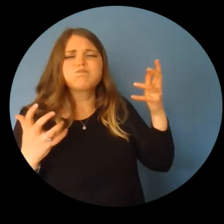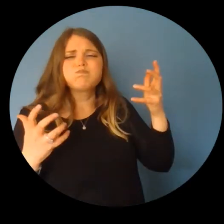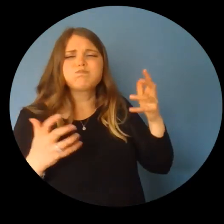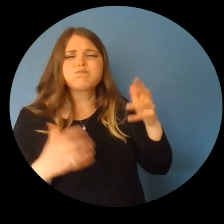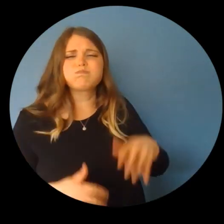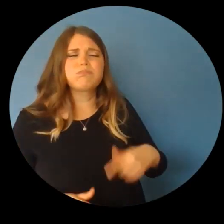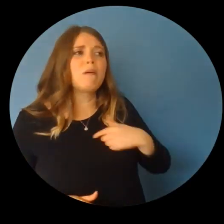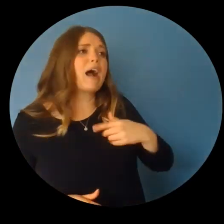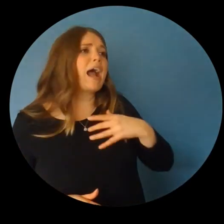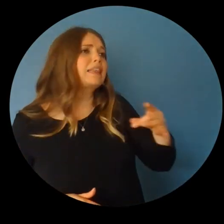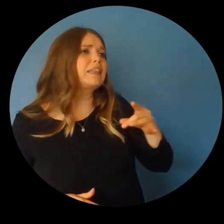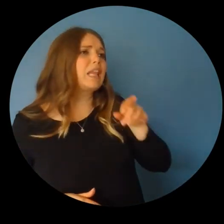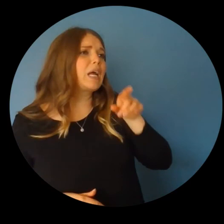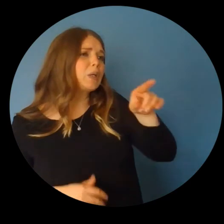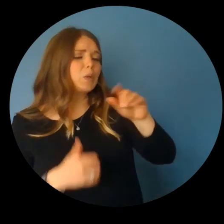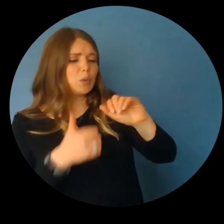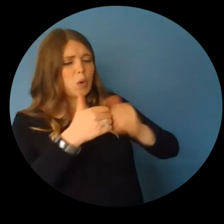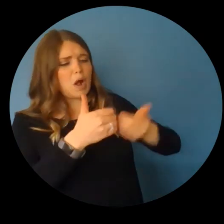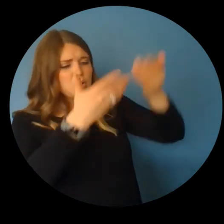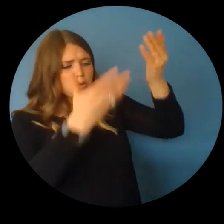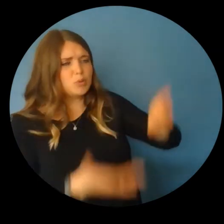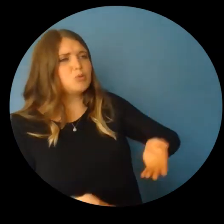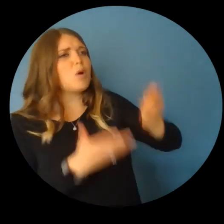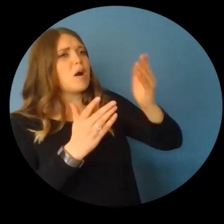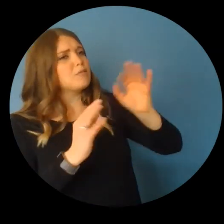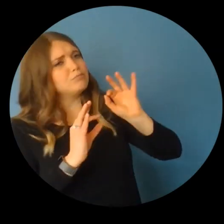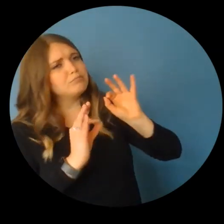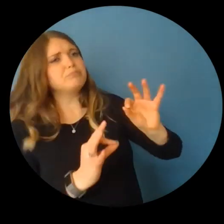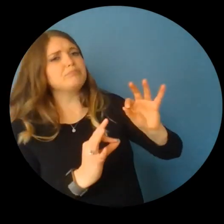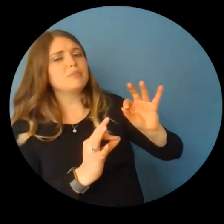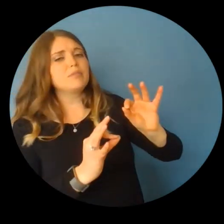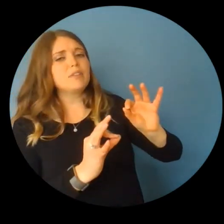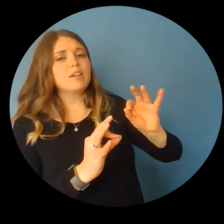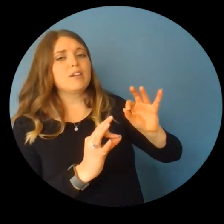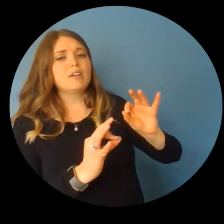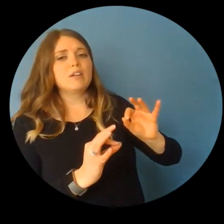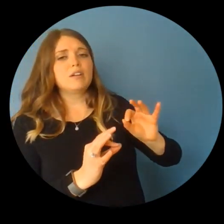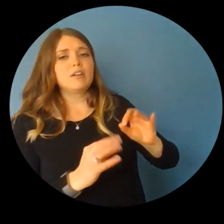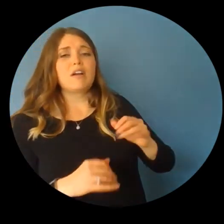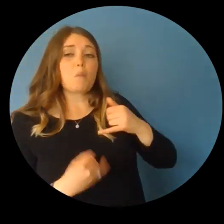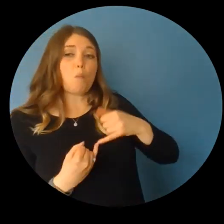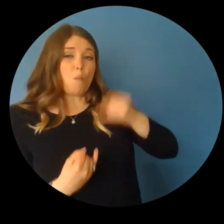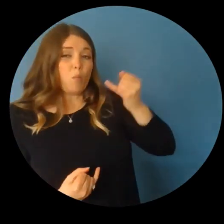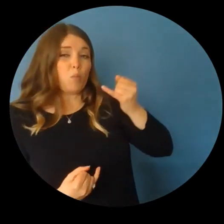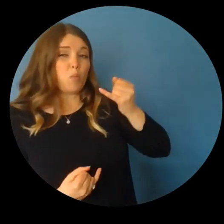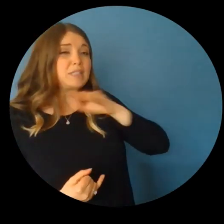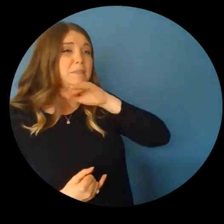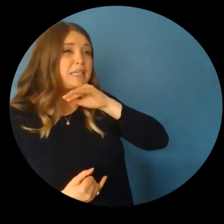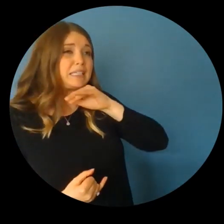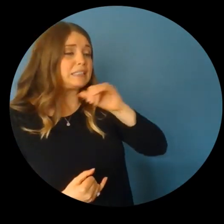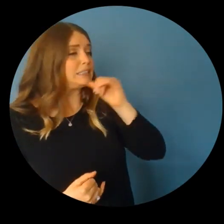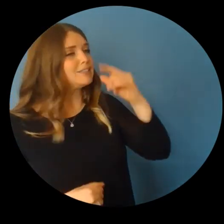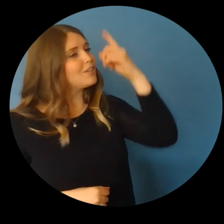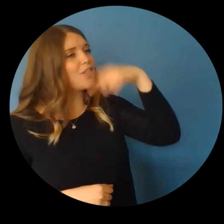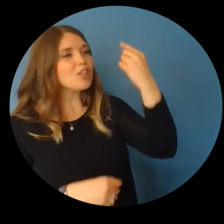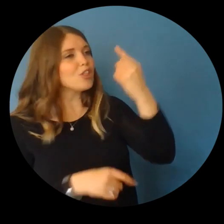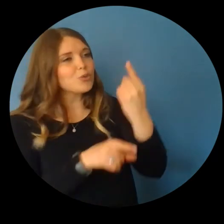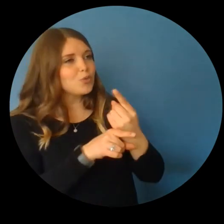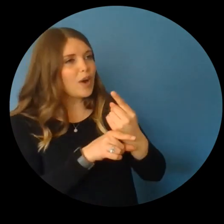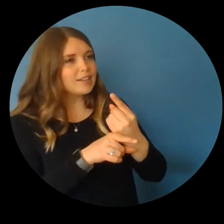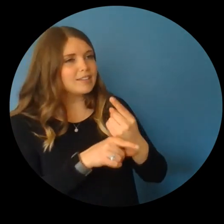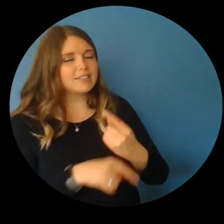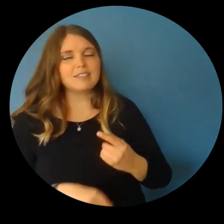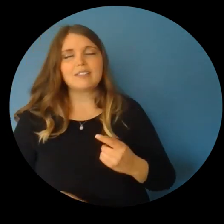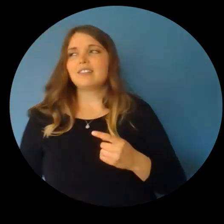"I like you just the way you are. A thin pig wouldn't even look right after all." "Why, thank you,"